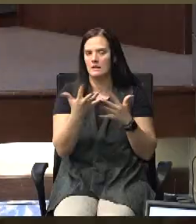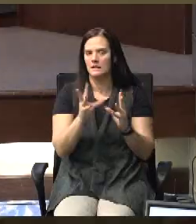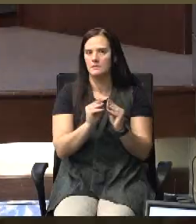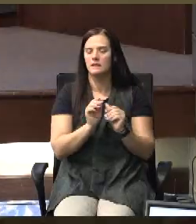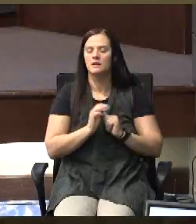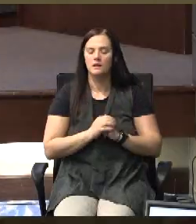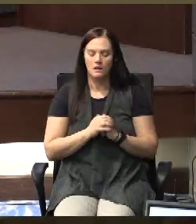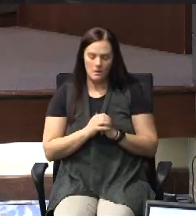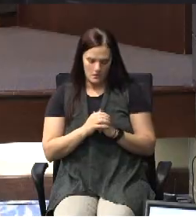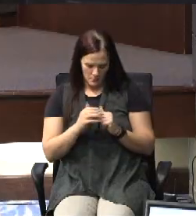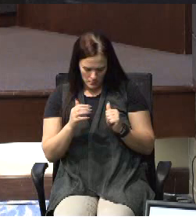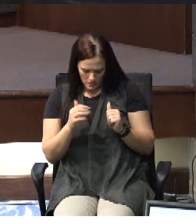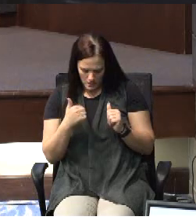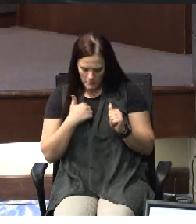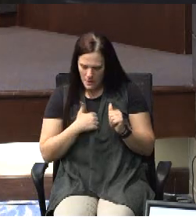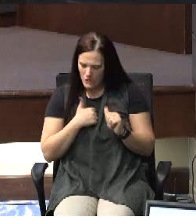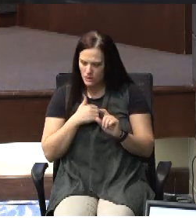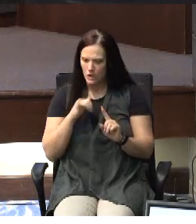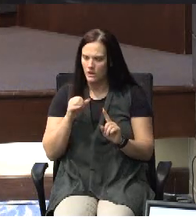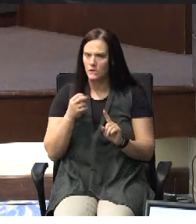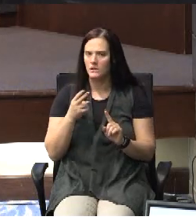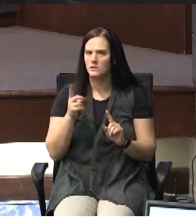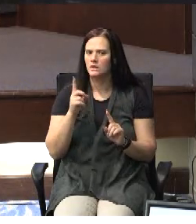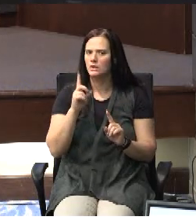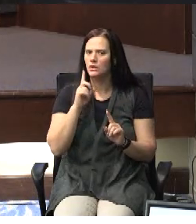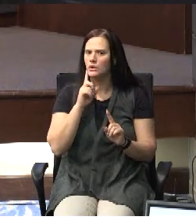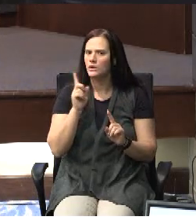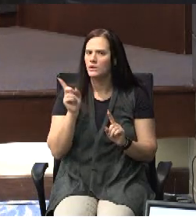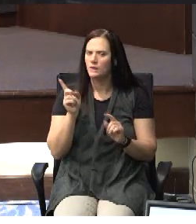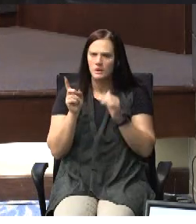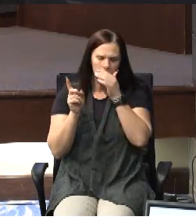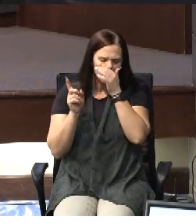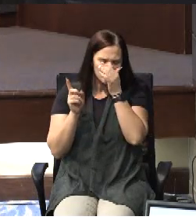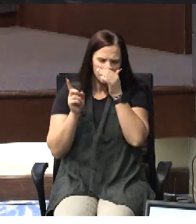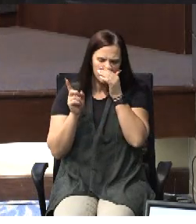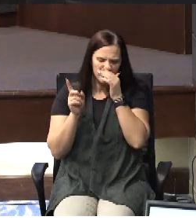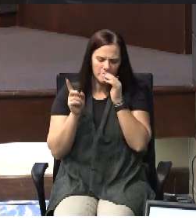Clint, I'm sorry, Josh, were you,